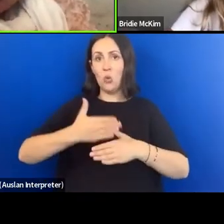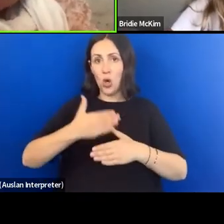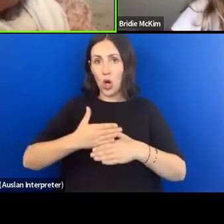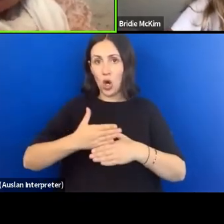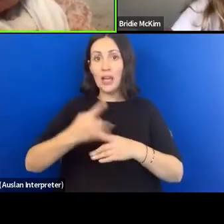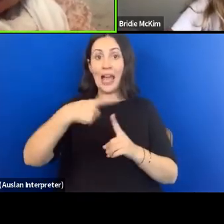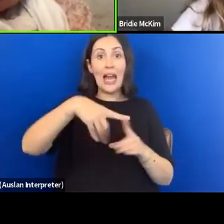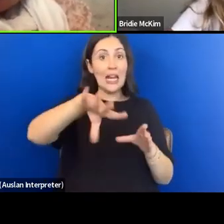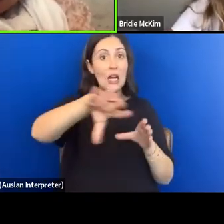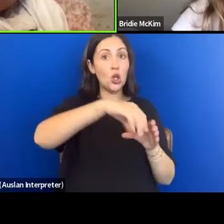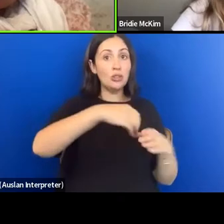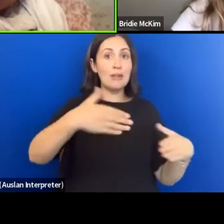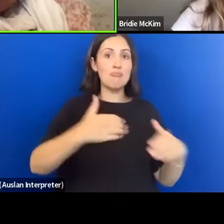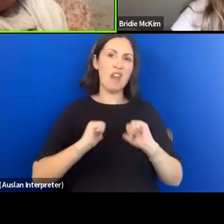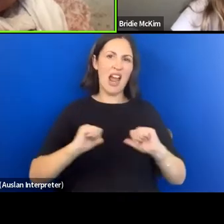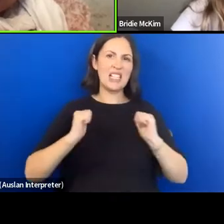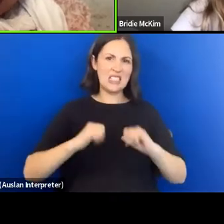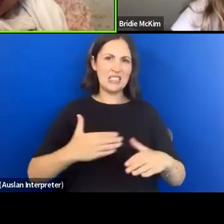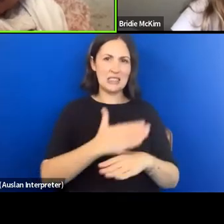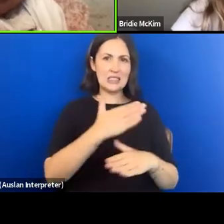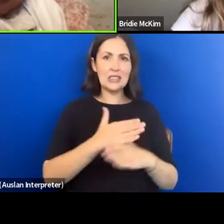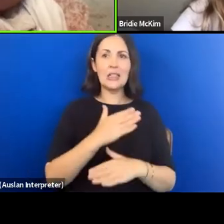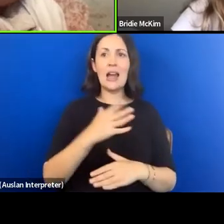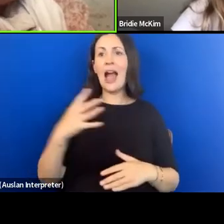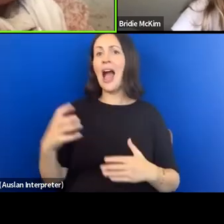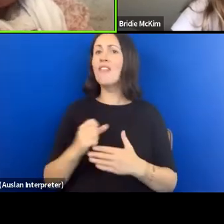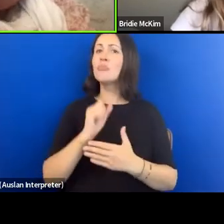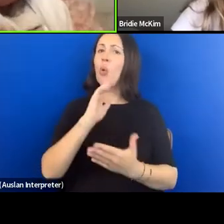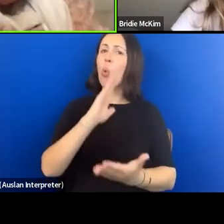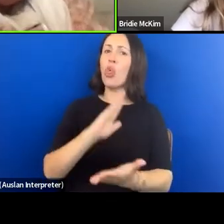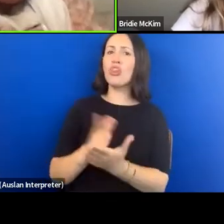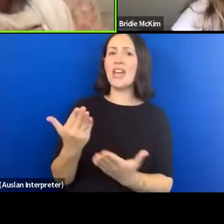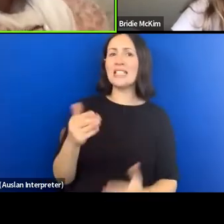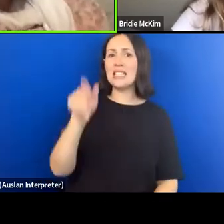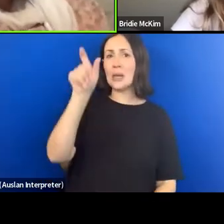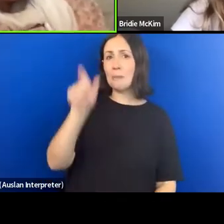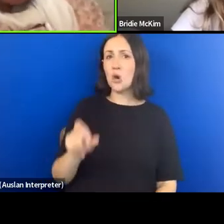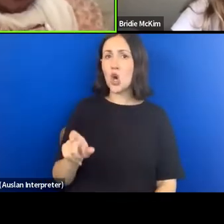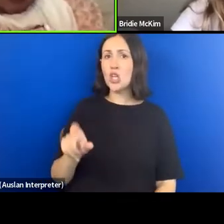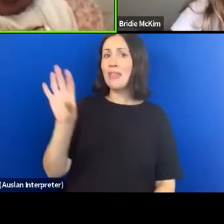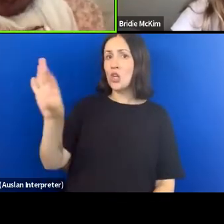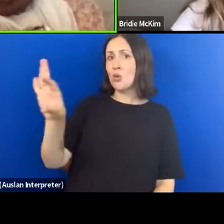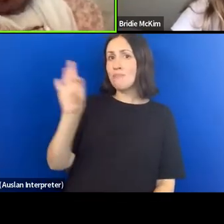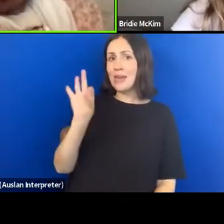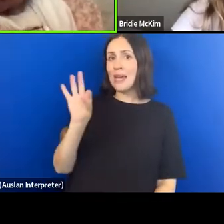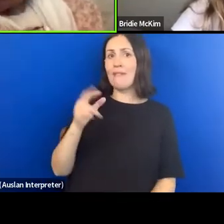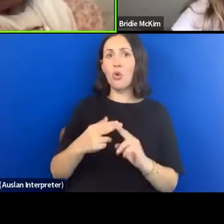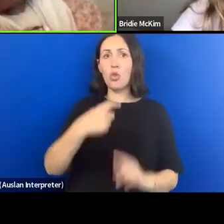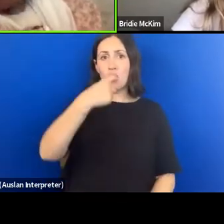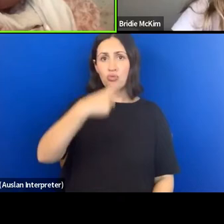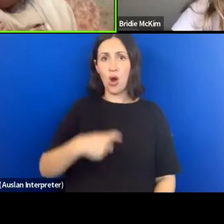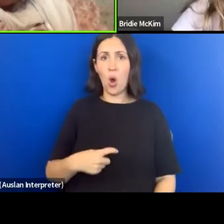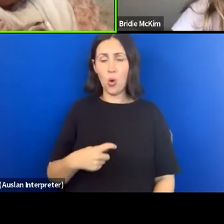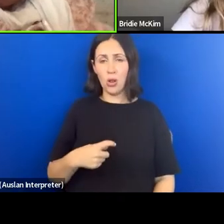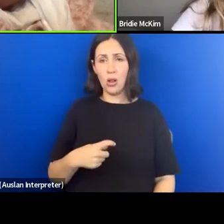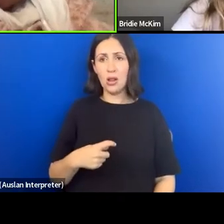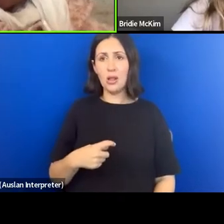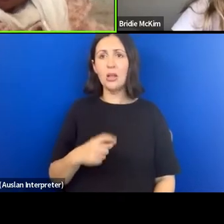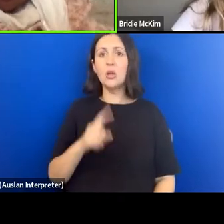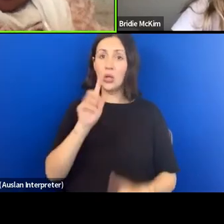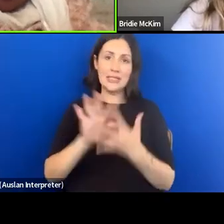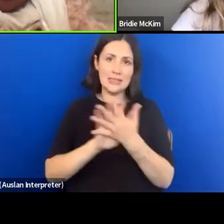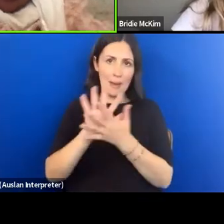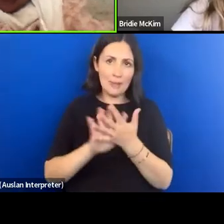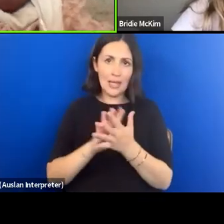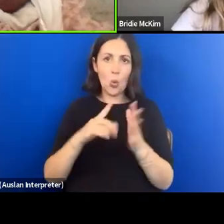inclusive practice is around authentic casting and authentic representation. And what that